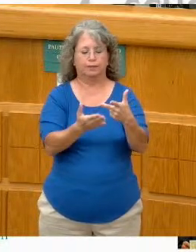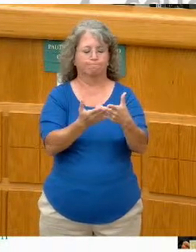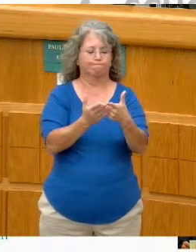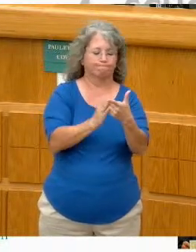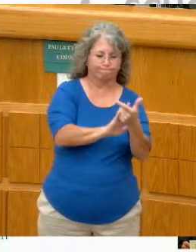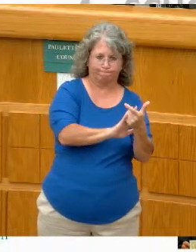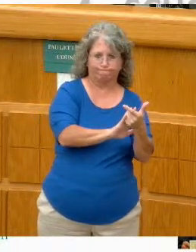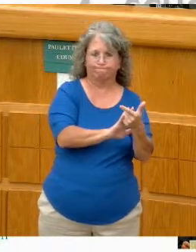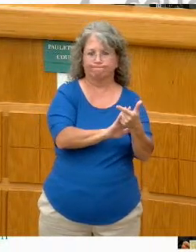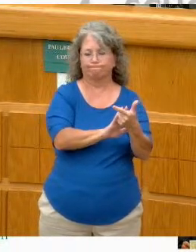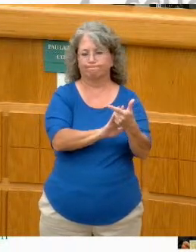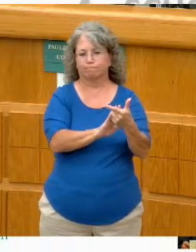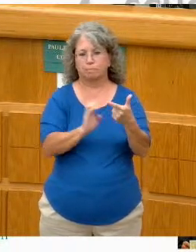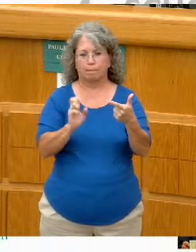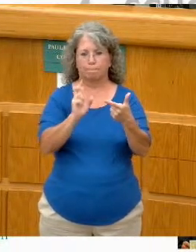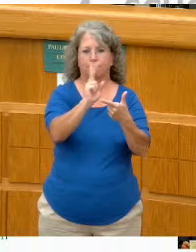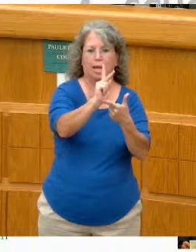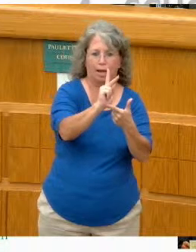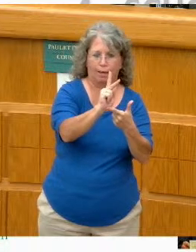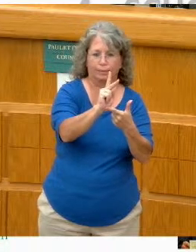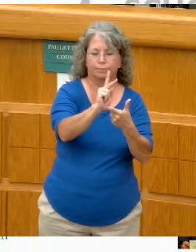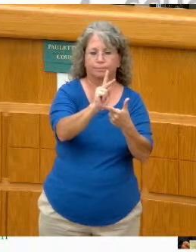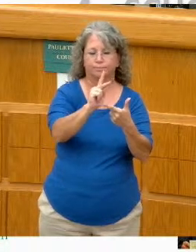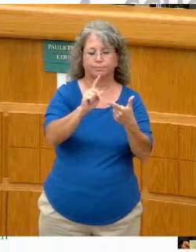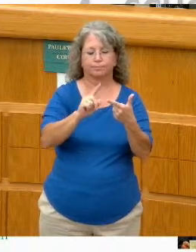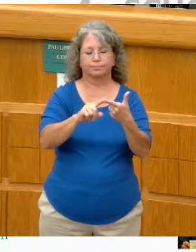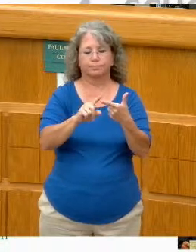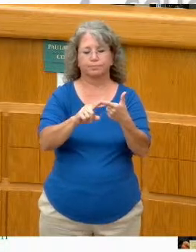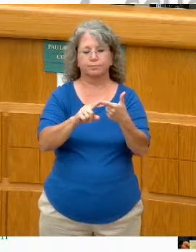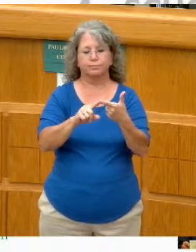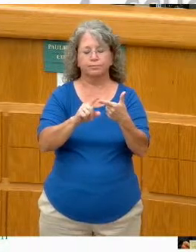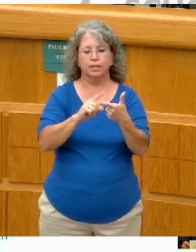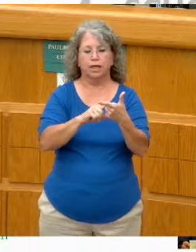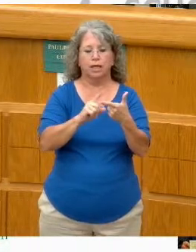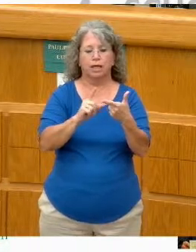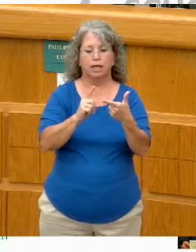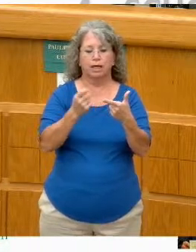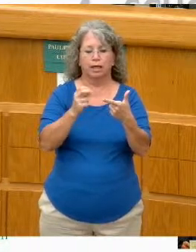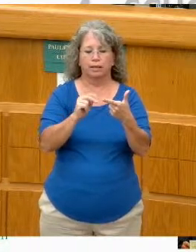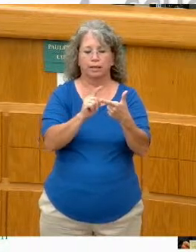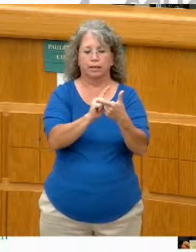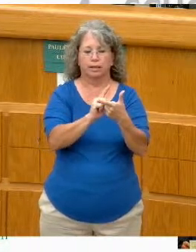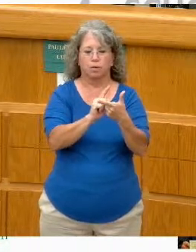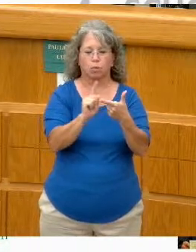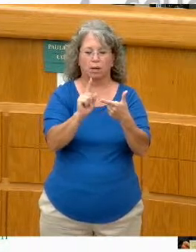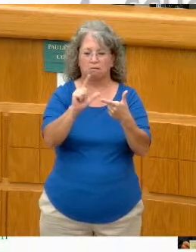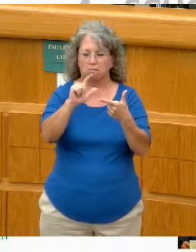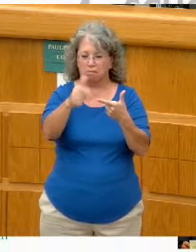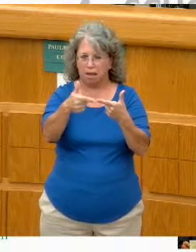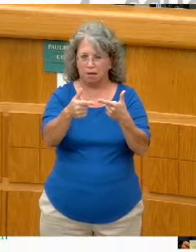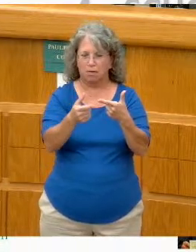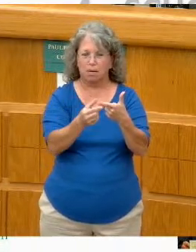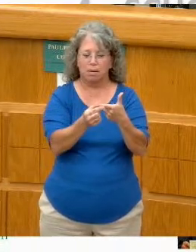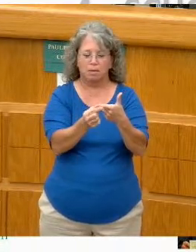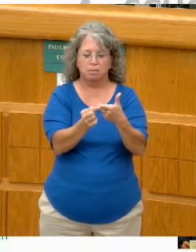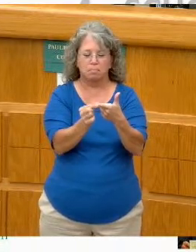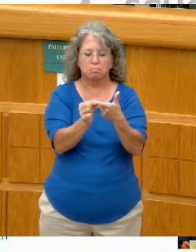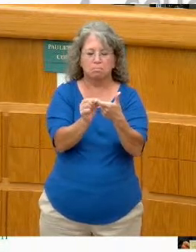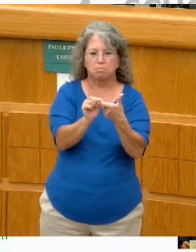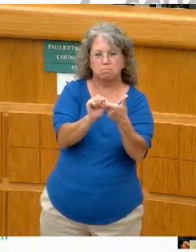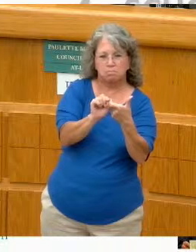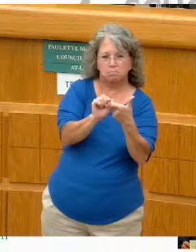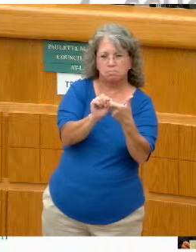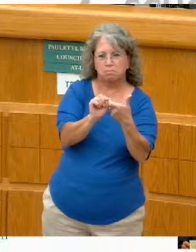repealed effectively. And then a week later, Phase 2 was partially rolled back also by the governor of the state